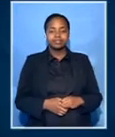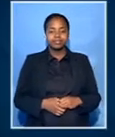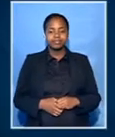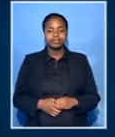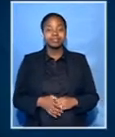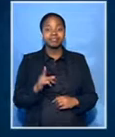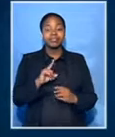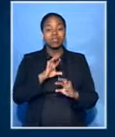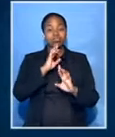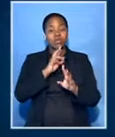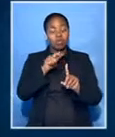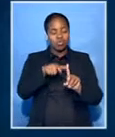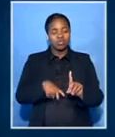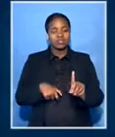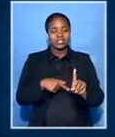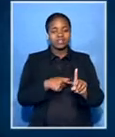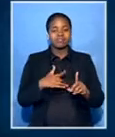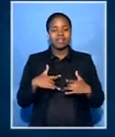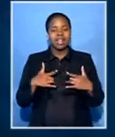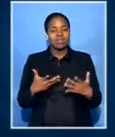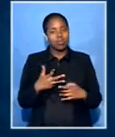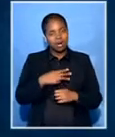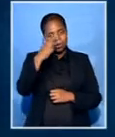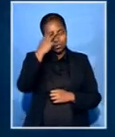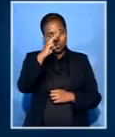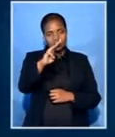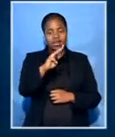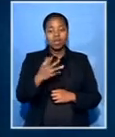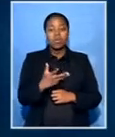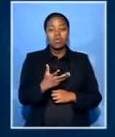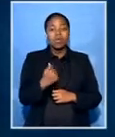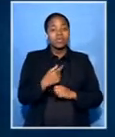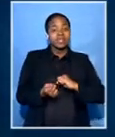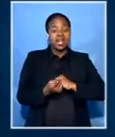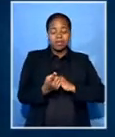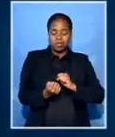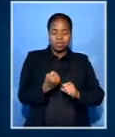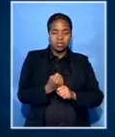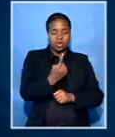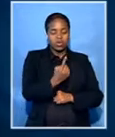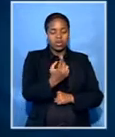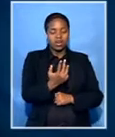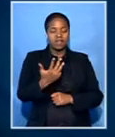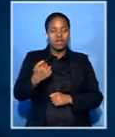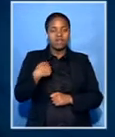That was our reporter Njanji Chauke coming to us live from Pretoria, reporting on the latest from the Seriti Commission of Inquiry.